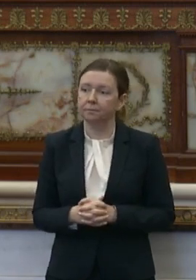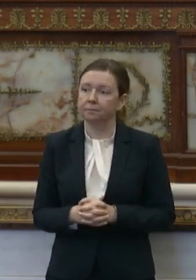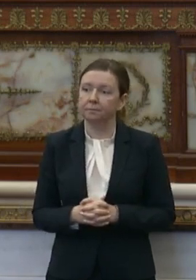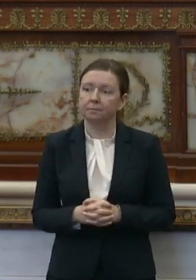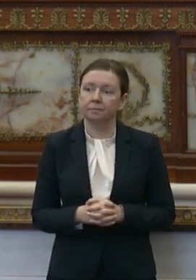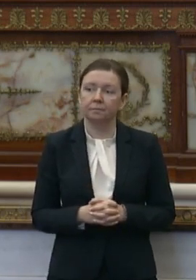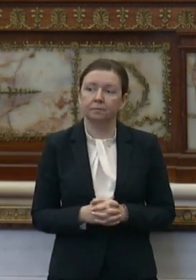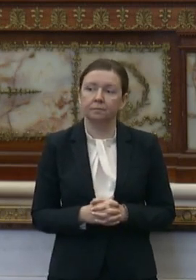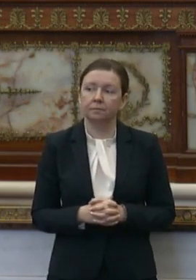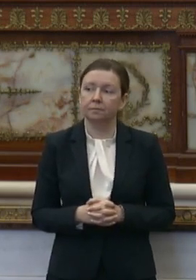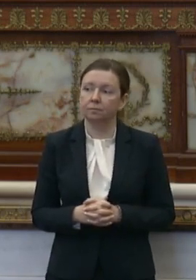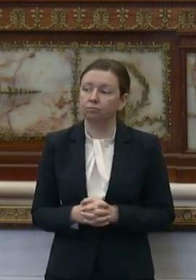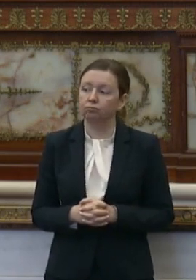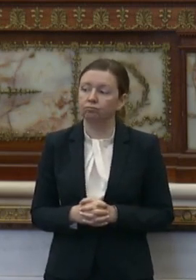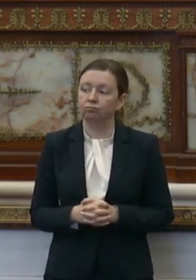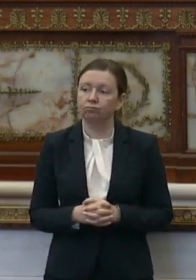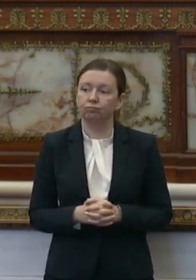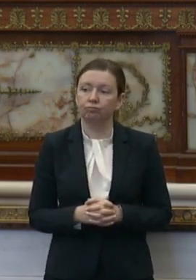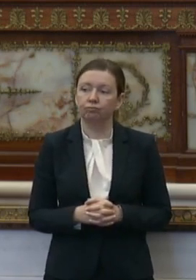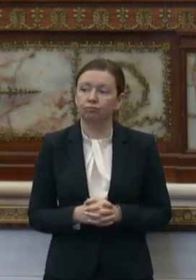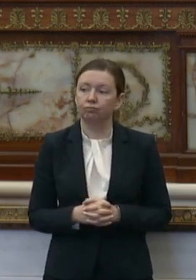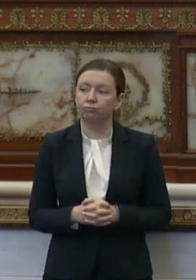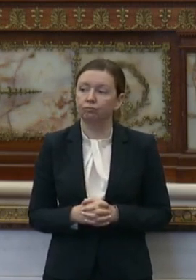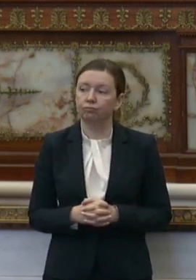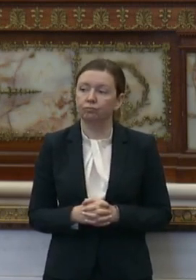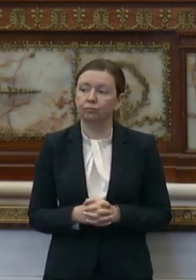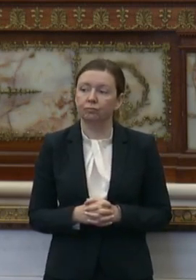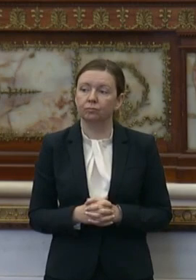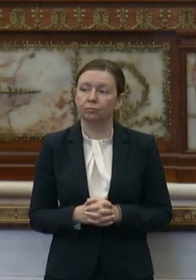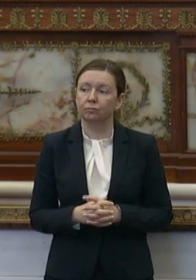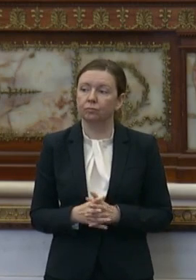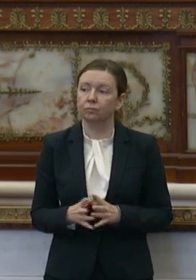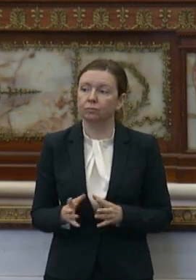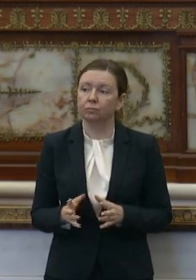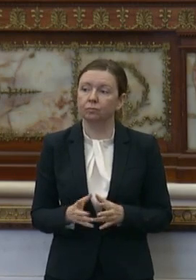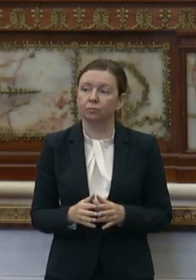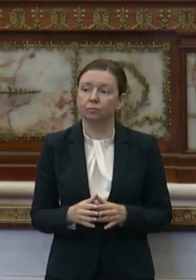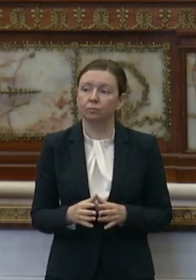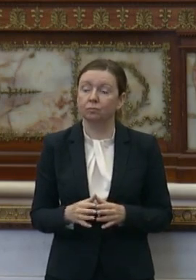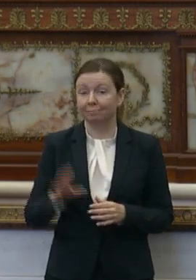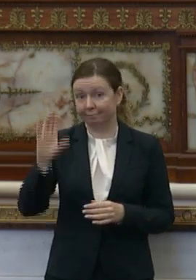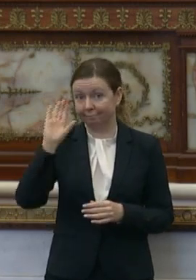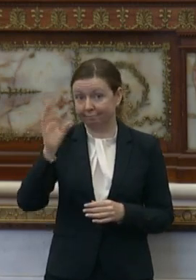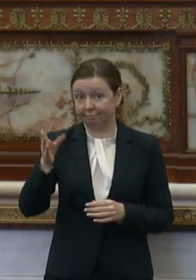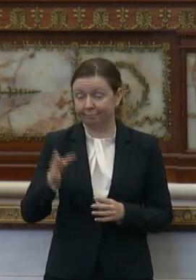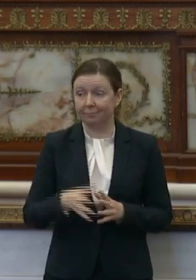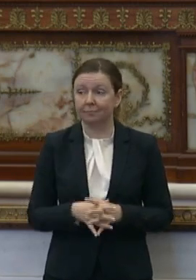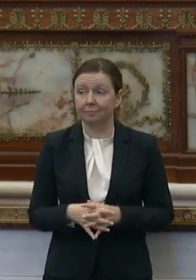Hello?